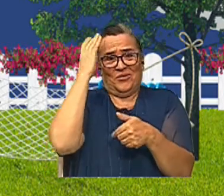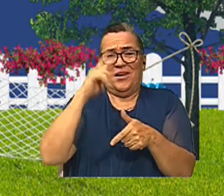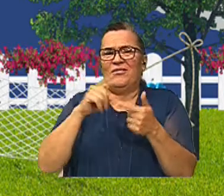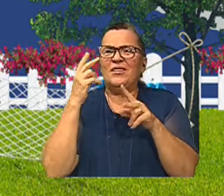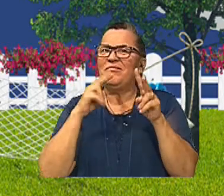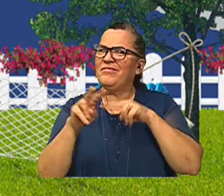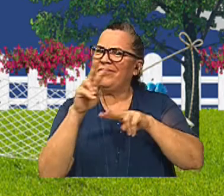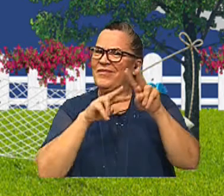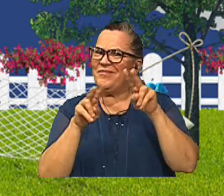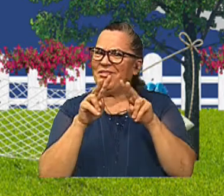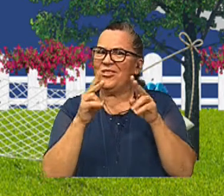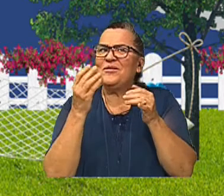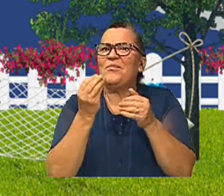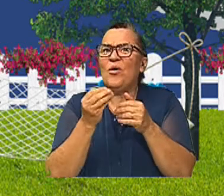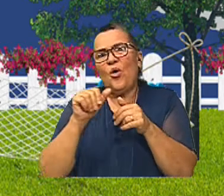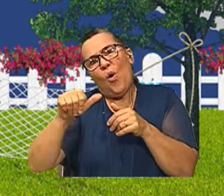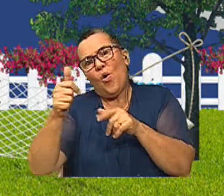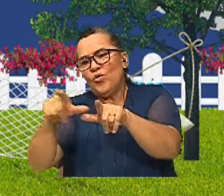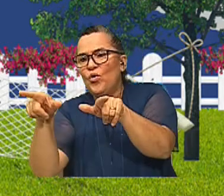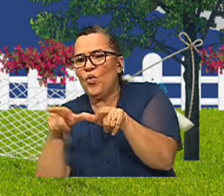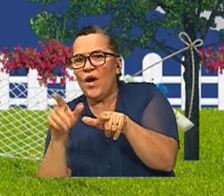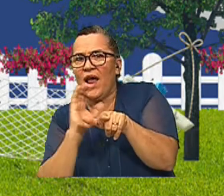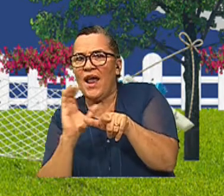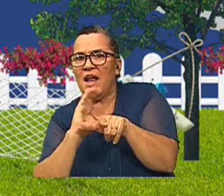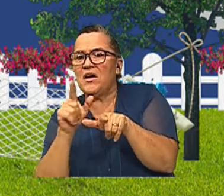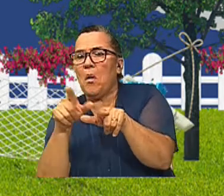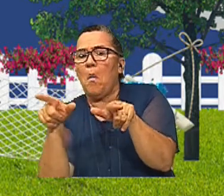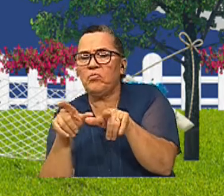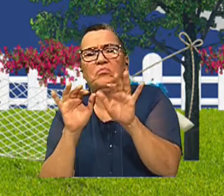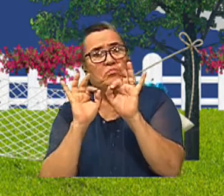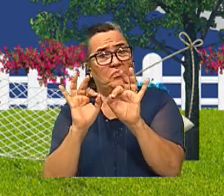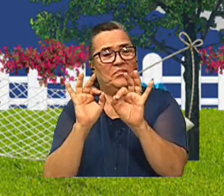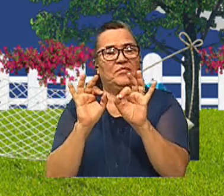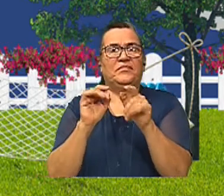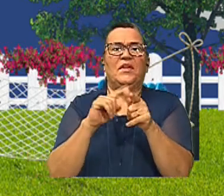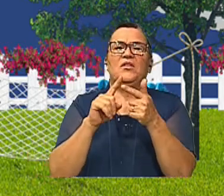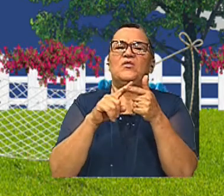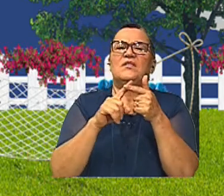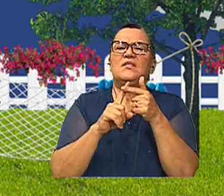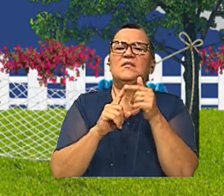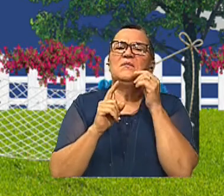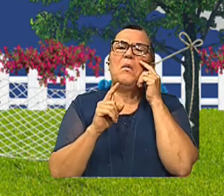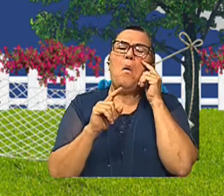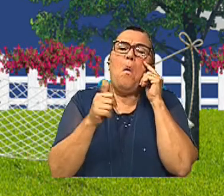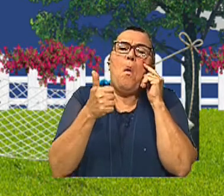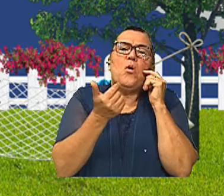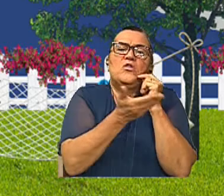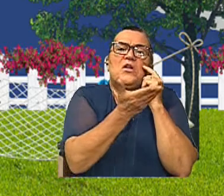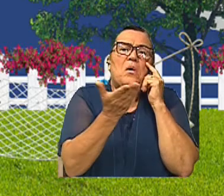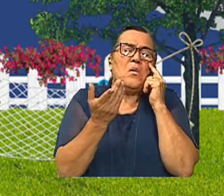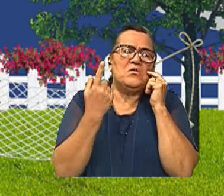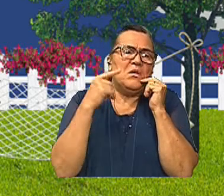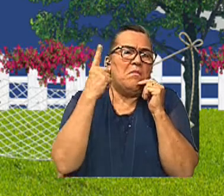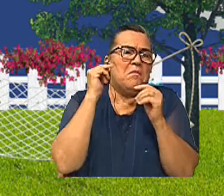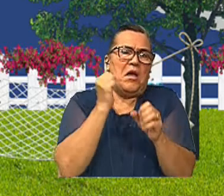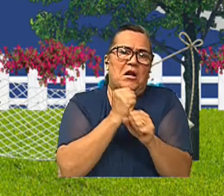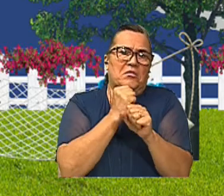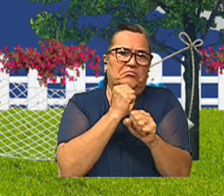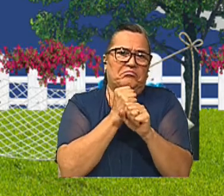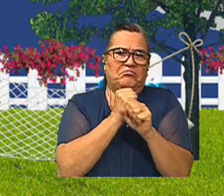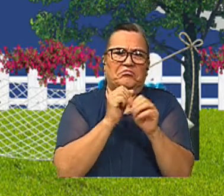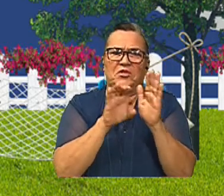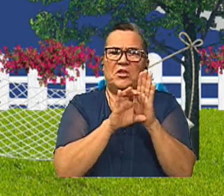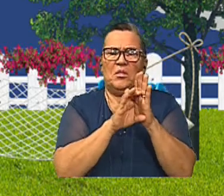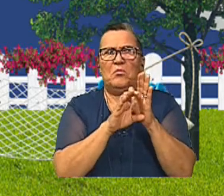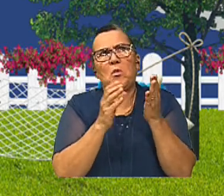for another place, Okay, let's look for somewhere else to work. Let's look for